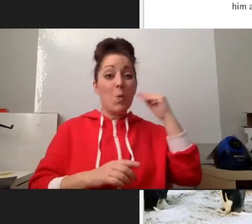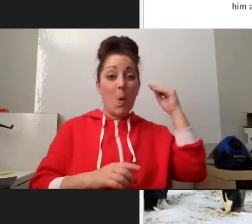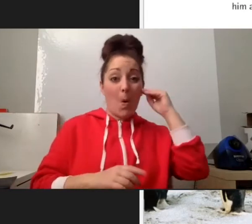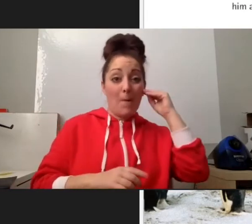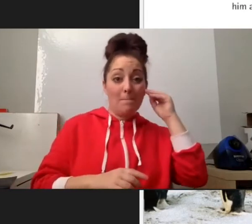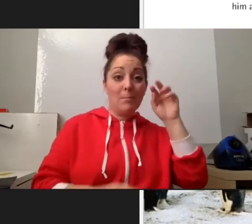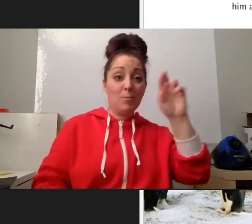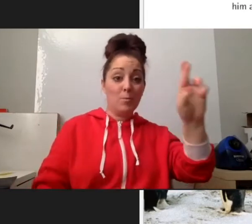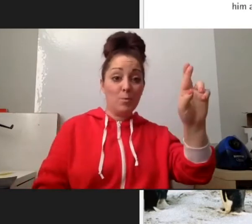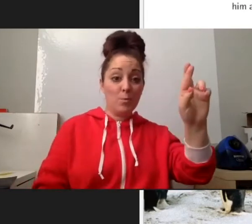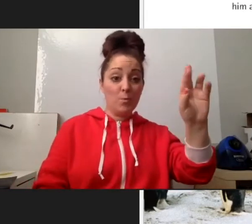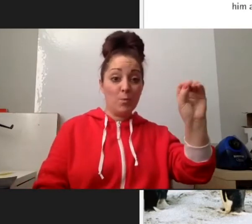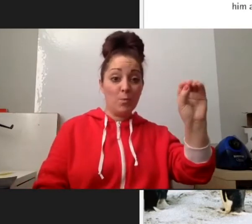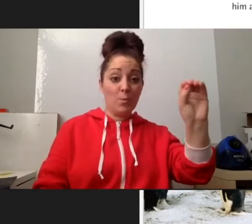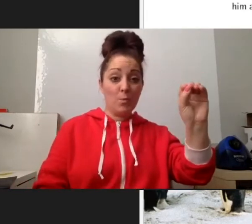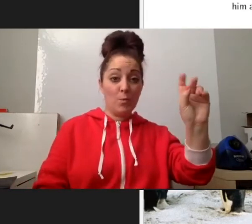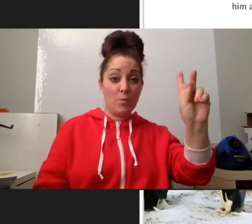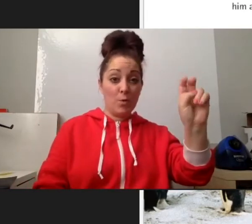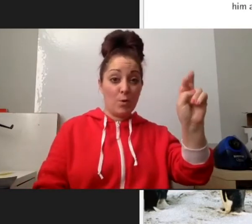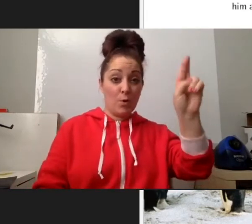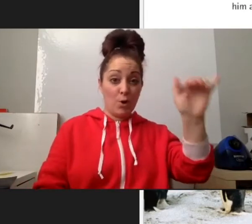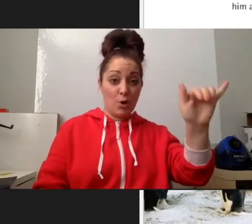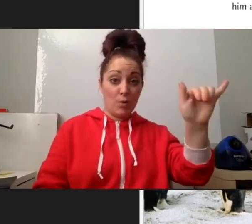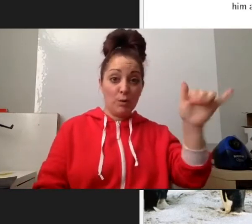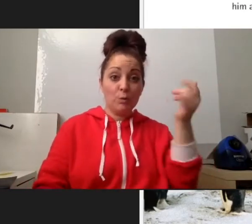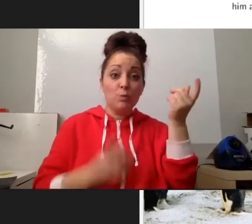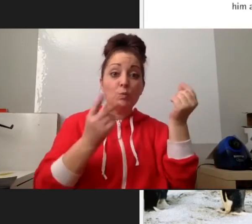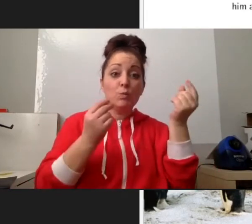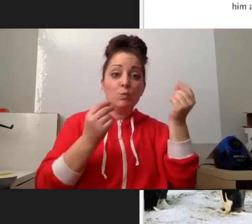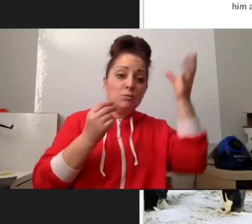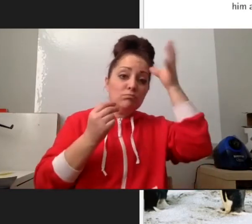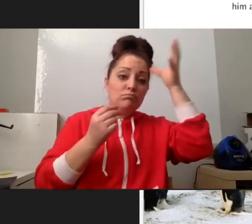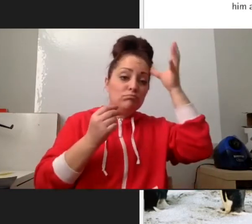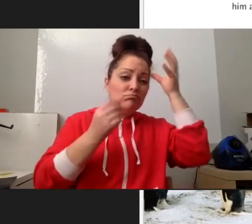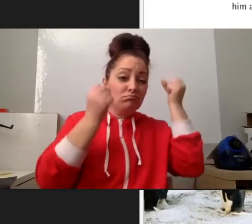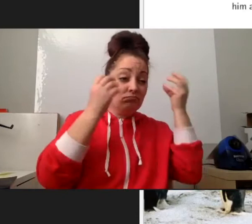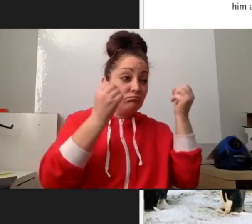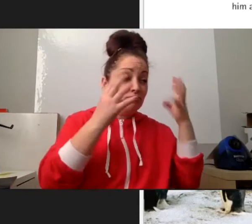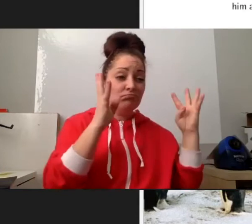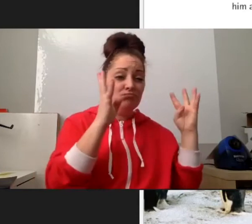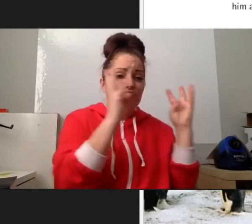Back at the rookery, the penguin fathers form a group